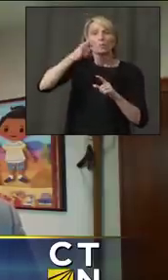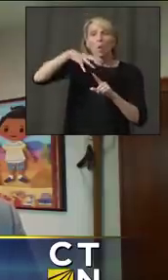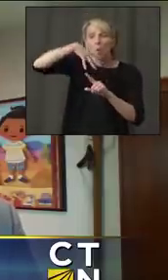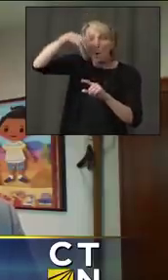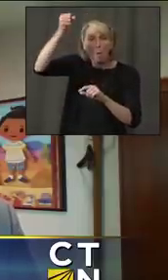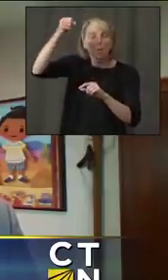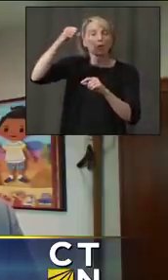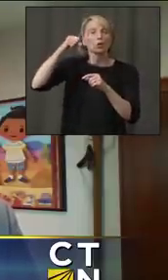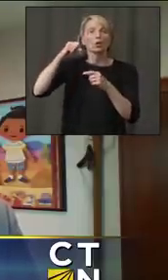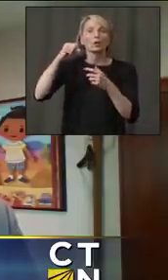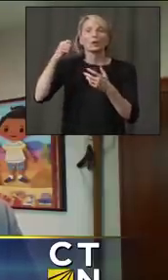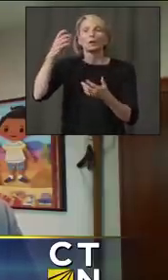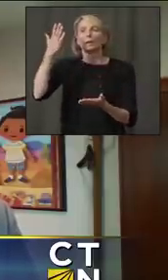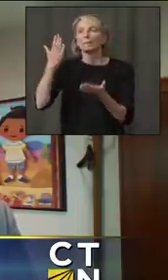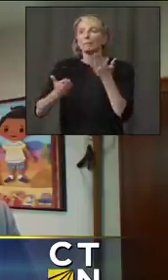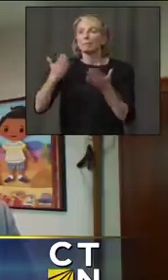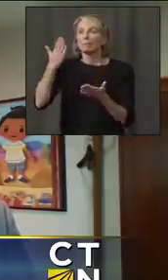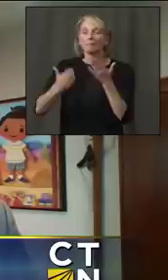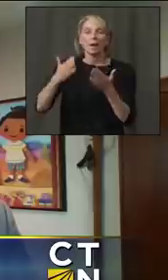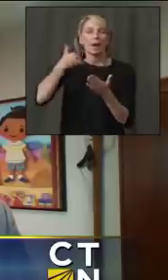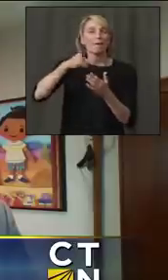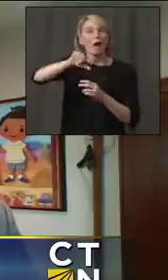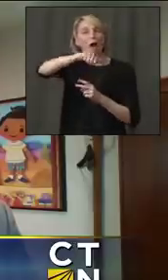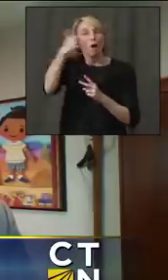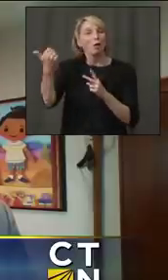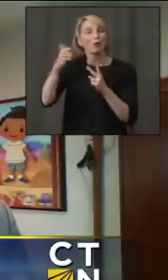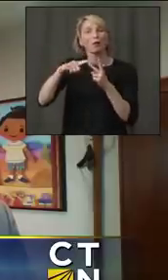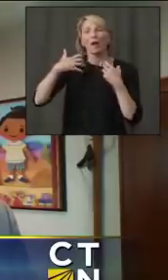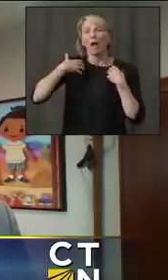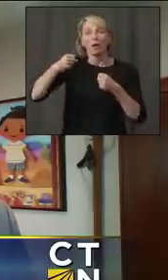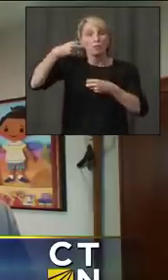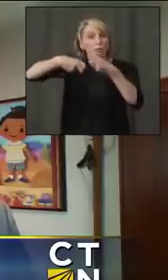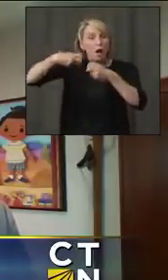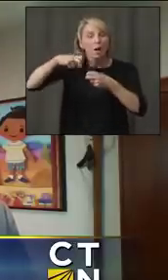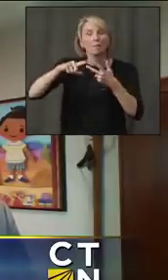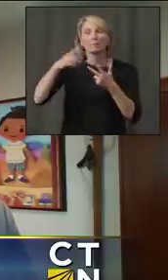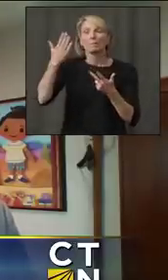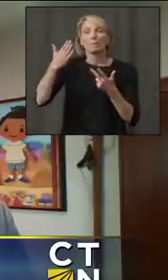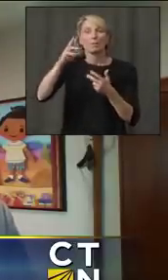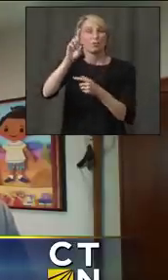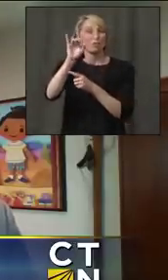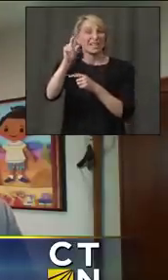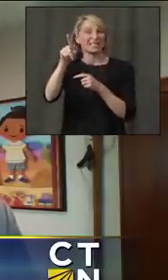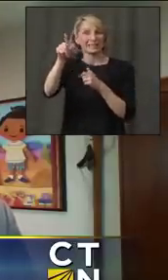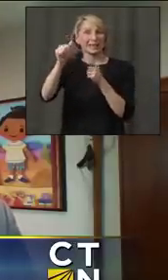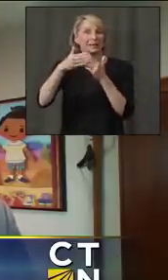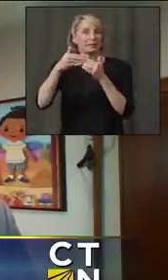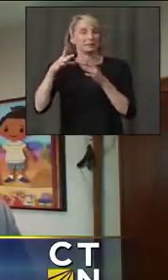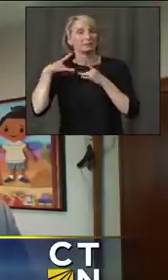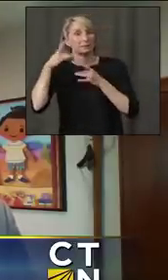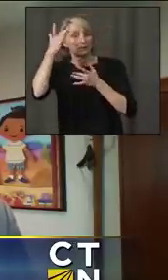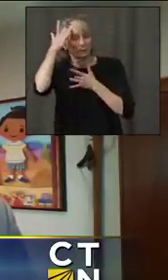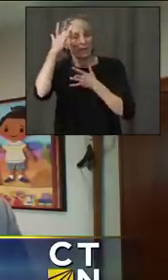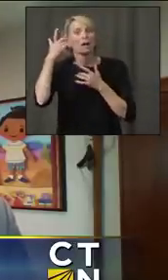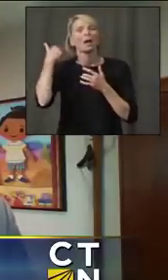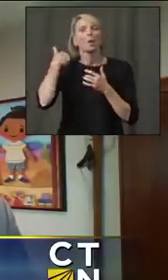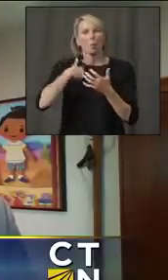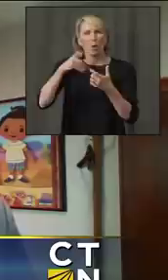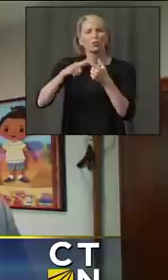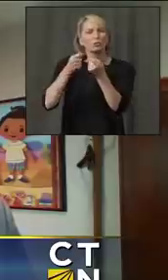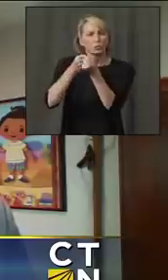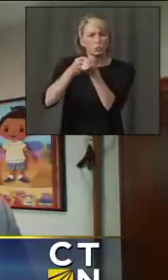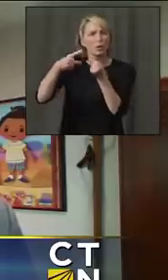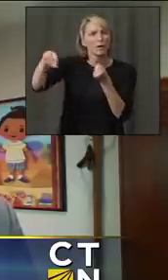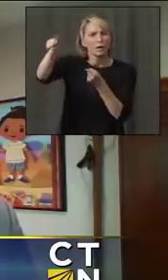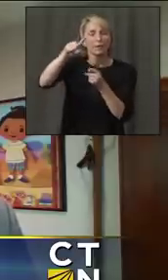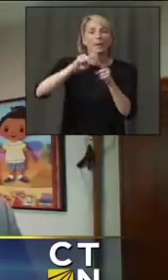our districts that may have comorbidities or may have higher risk factors. But we're recognizing also that might not